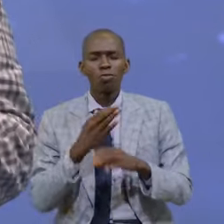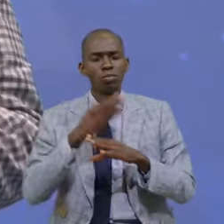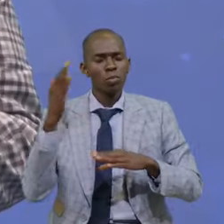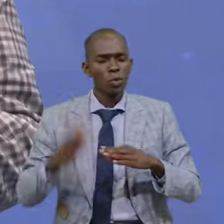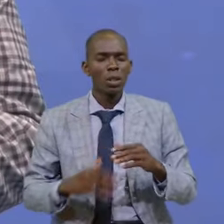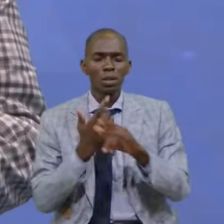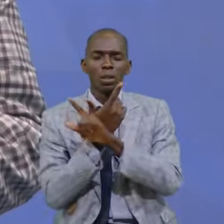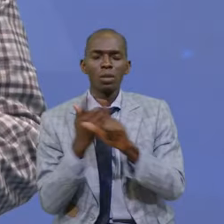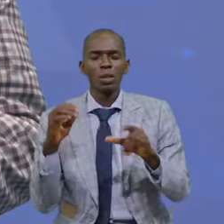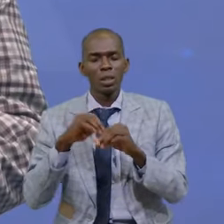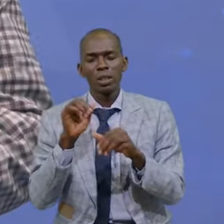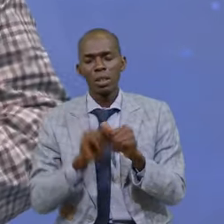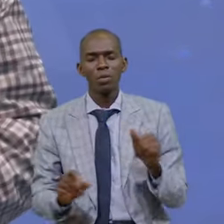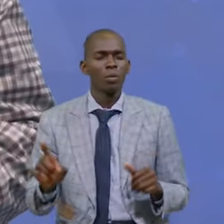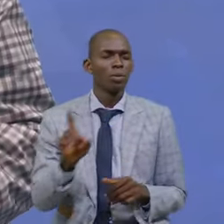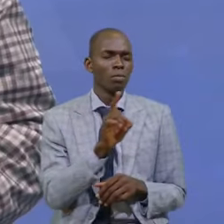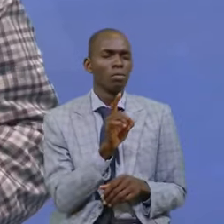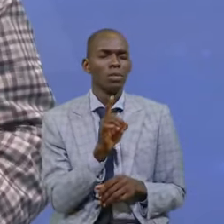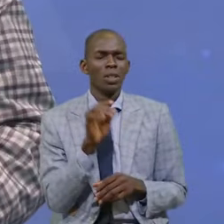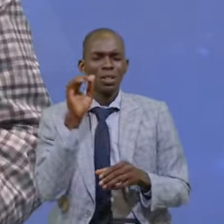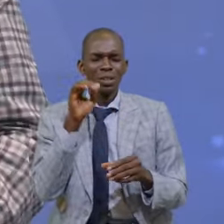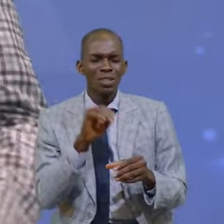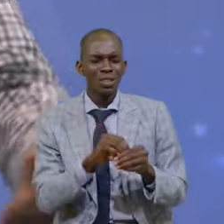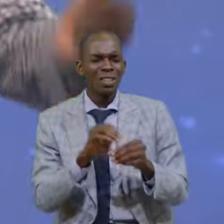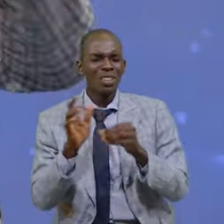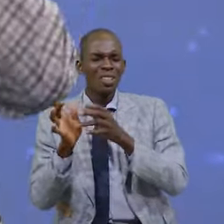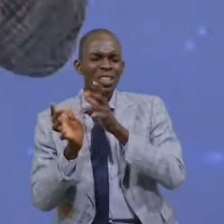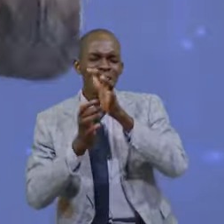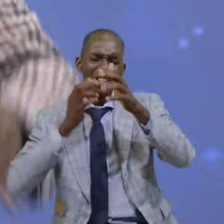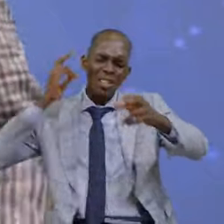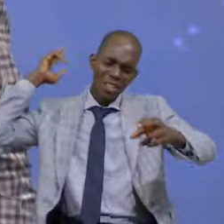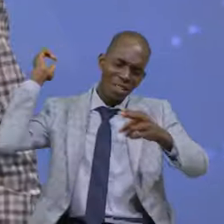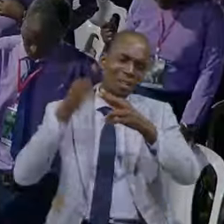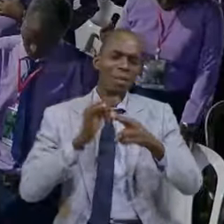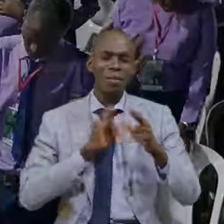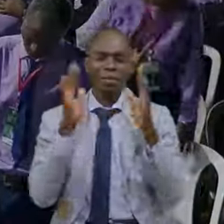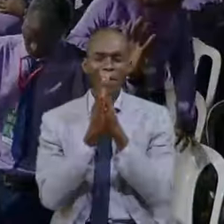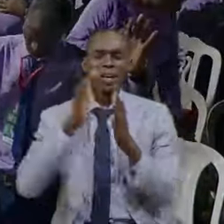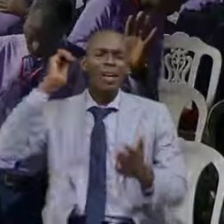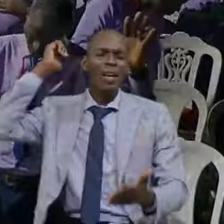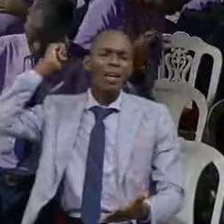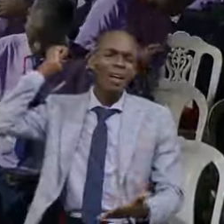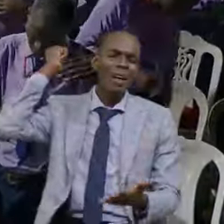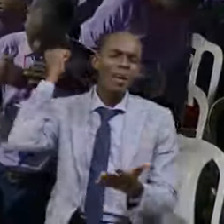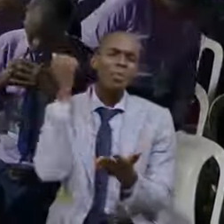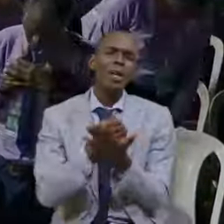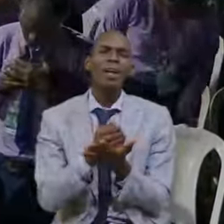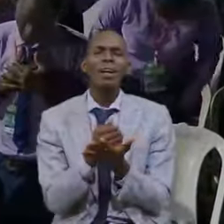in everyone. In Jesus' name, I pray.